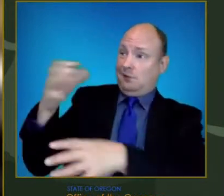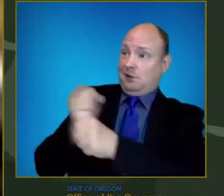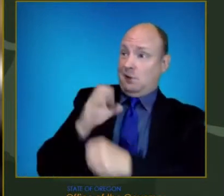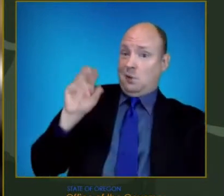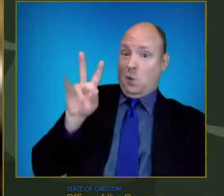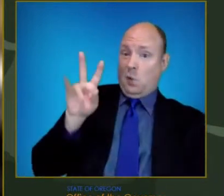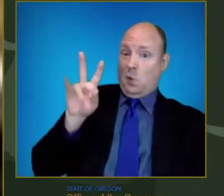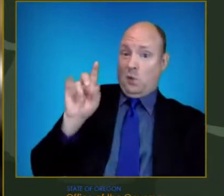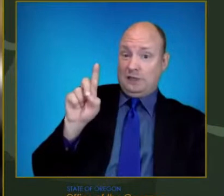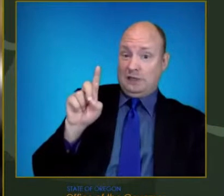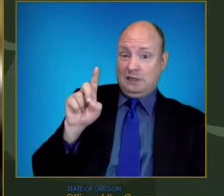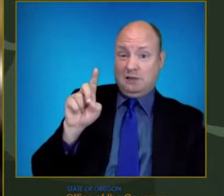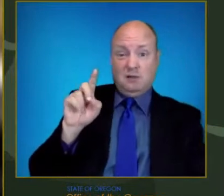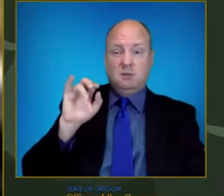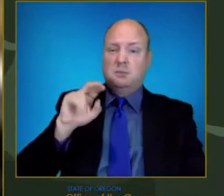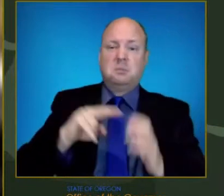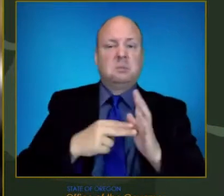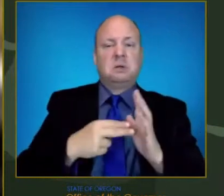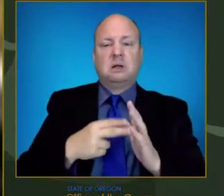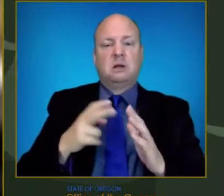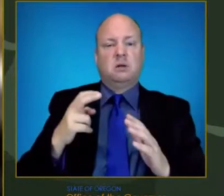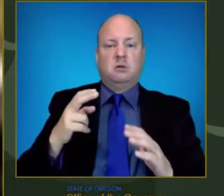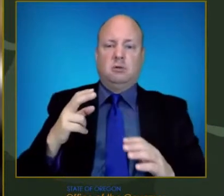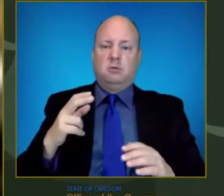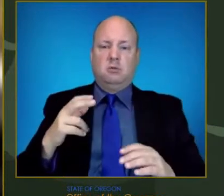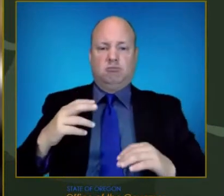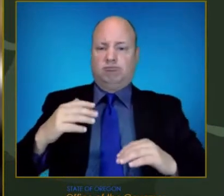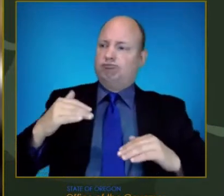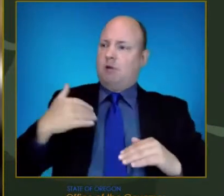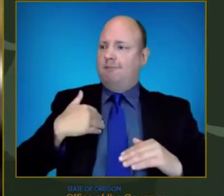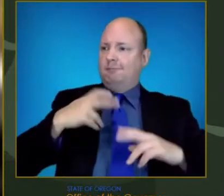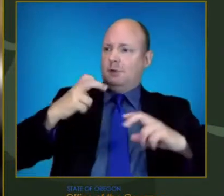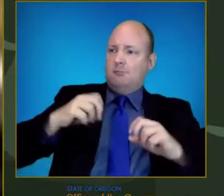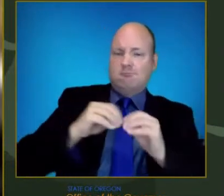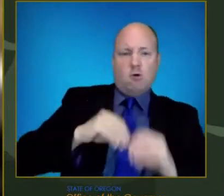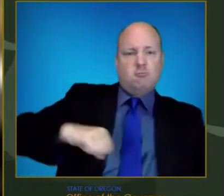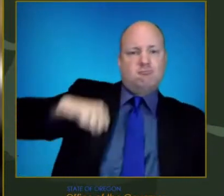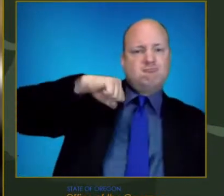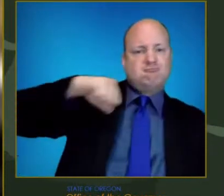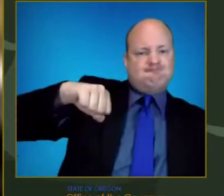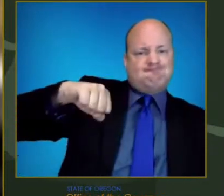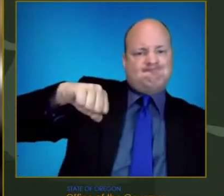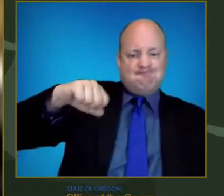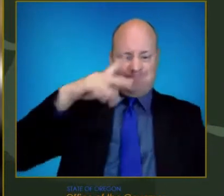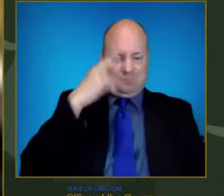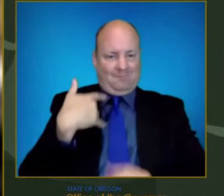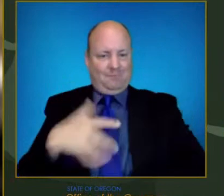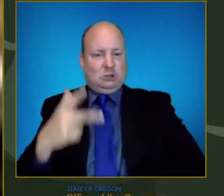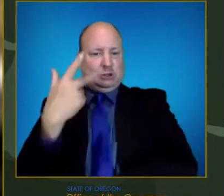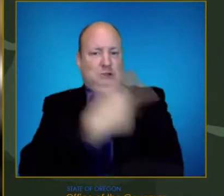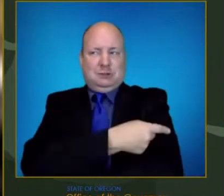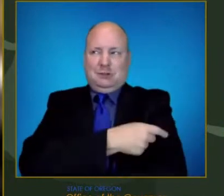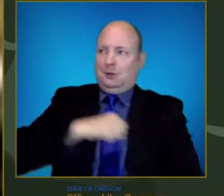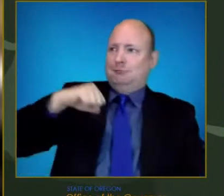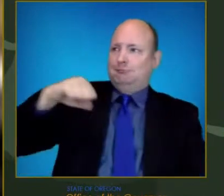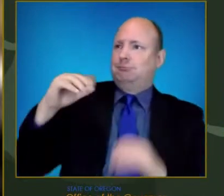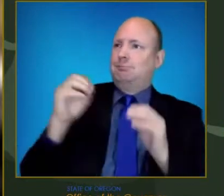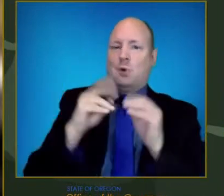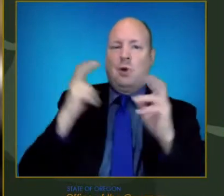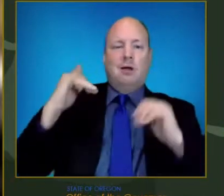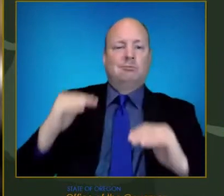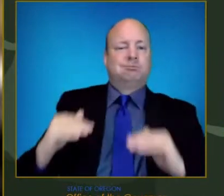So we will continue to reevaluate evidence as it comes out. But for now, we're really focused